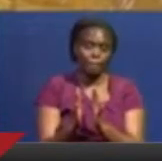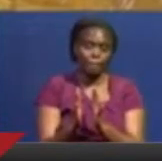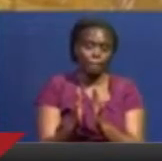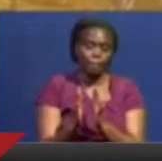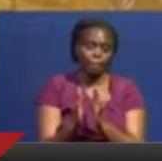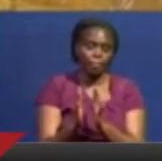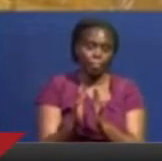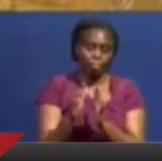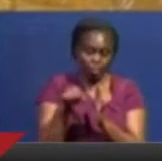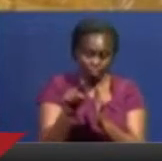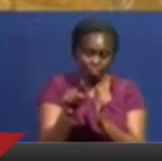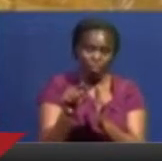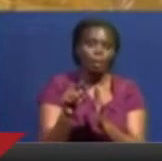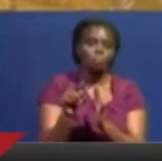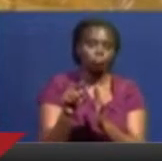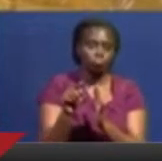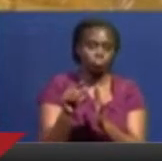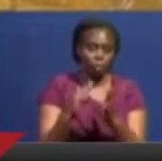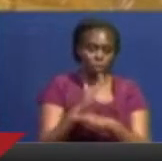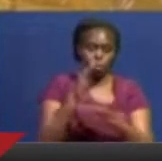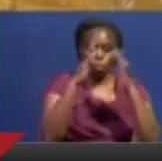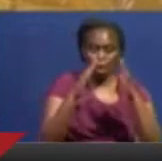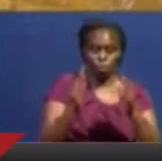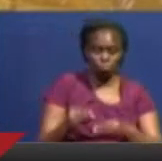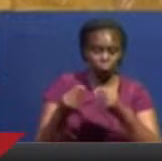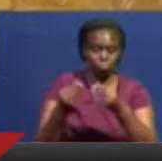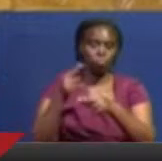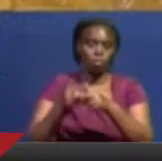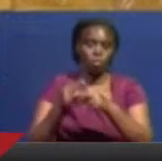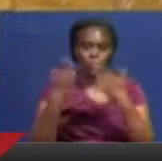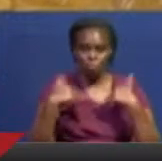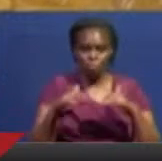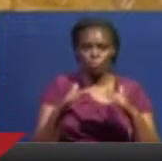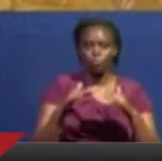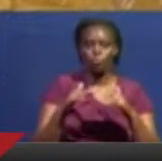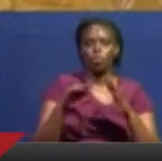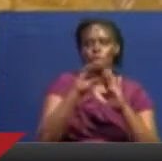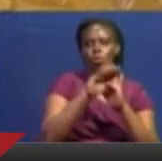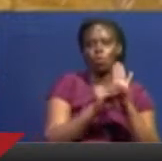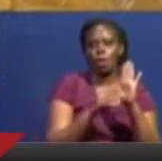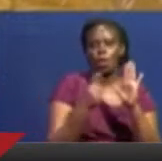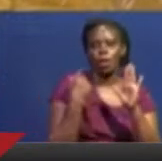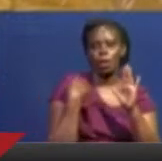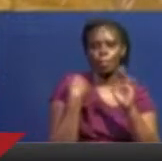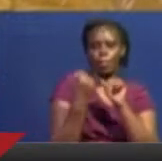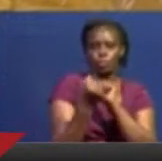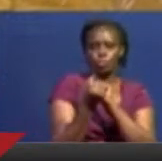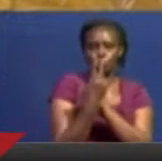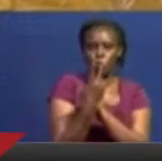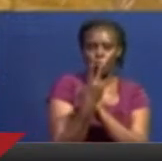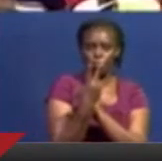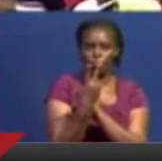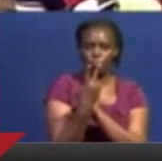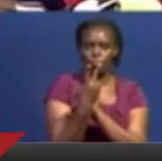that has been processed through the House. So call out order number 12.